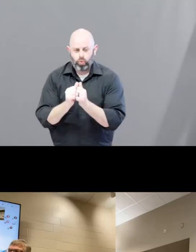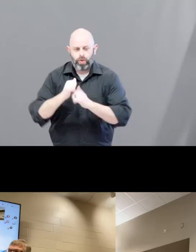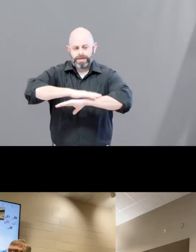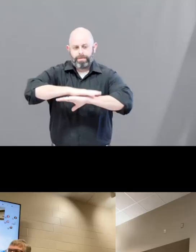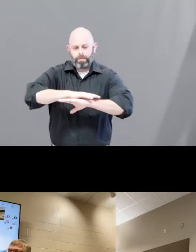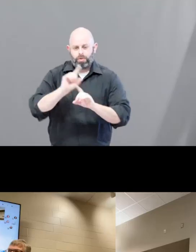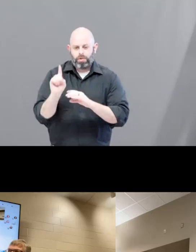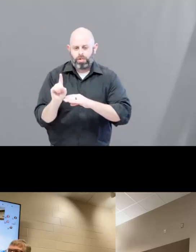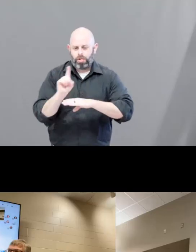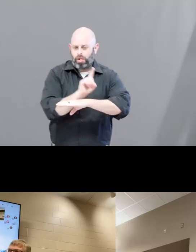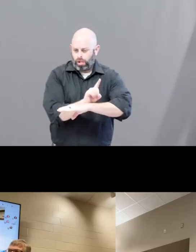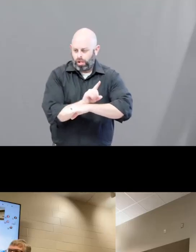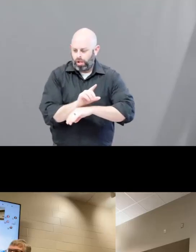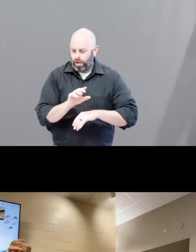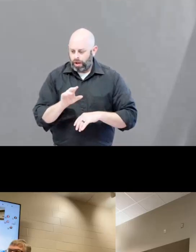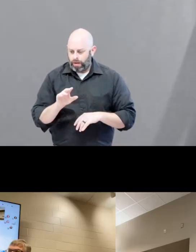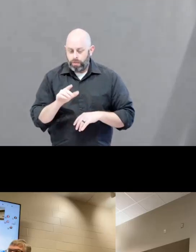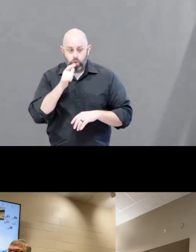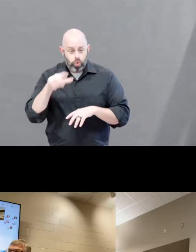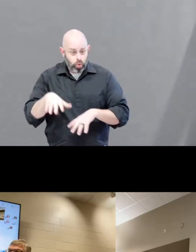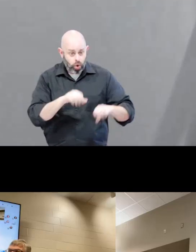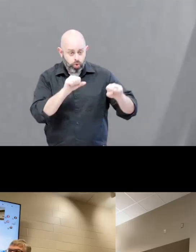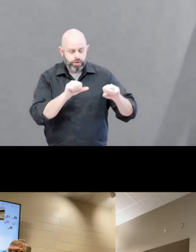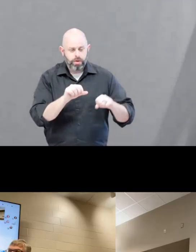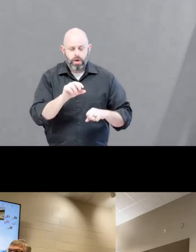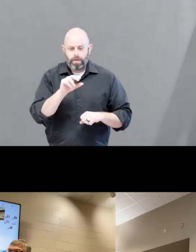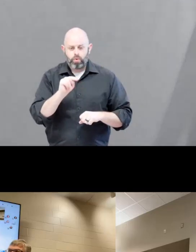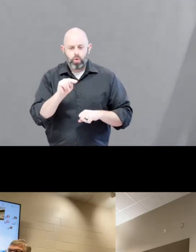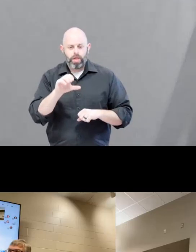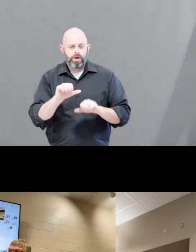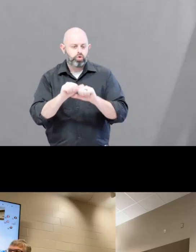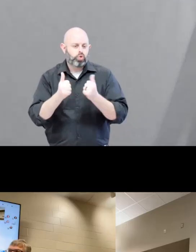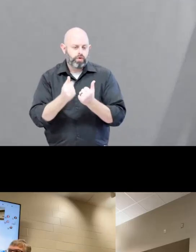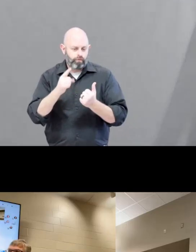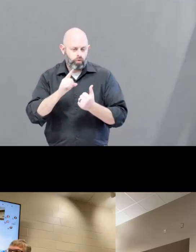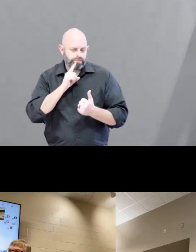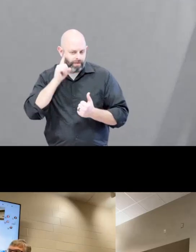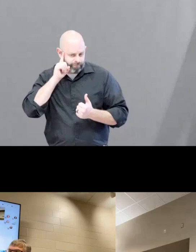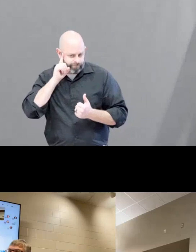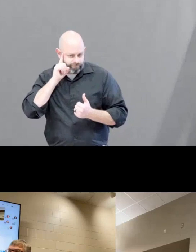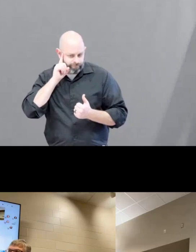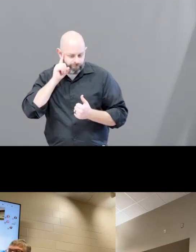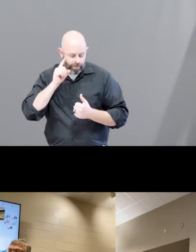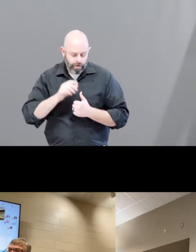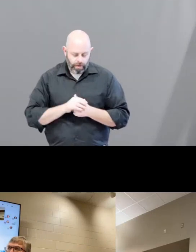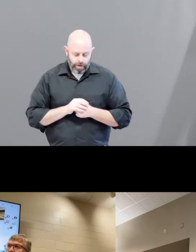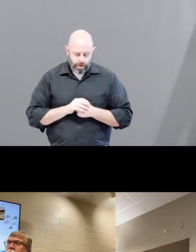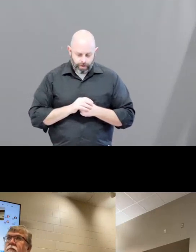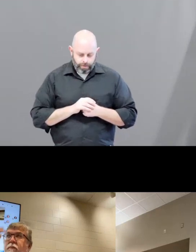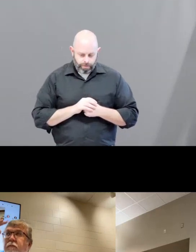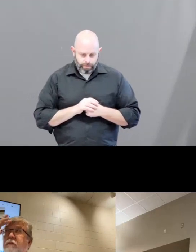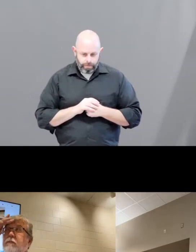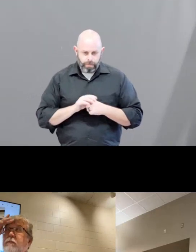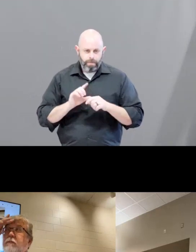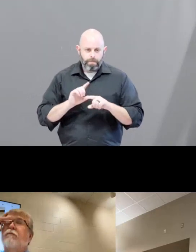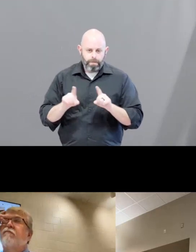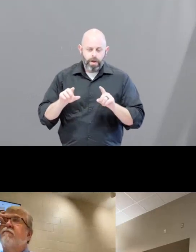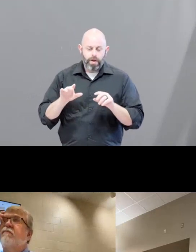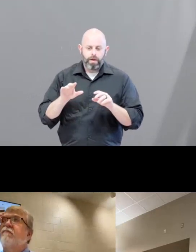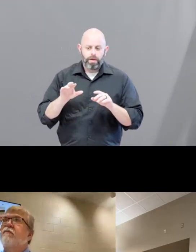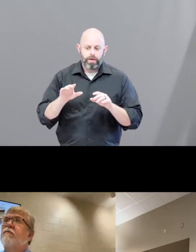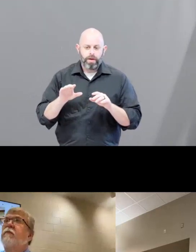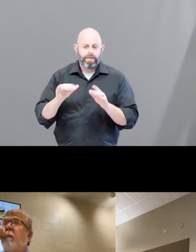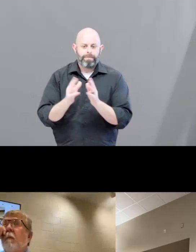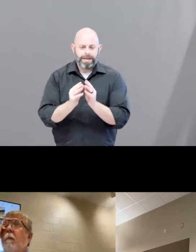table. It's put on by North Carolina's Association for the Deaf, but it's